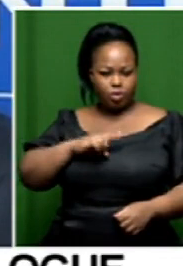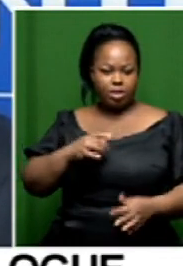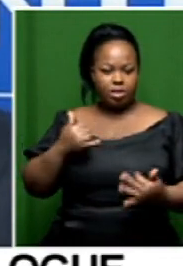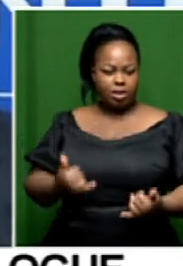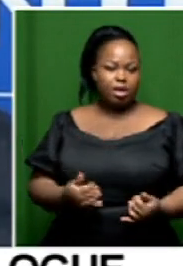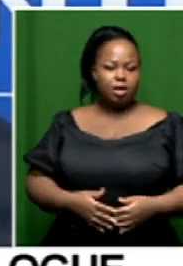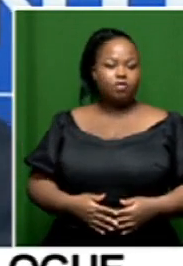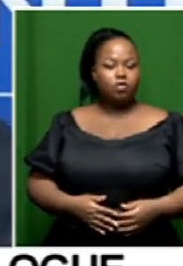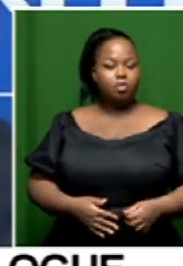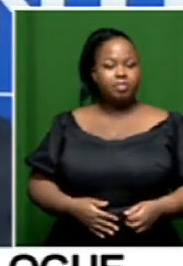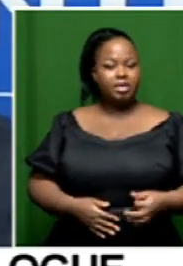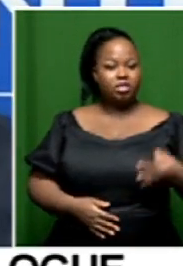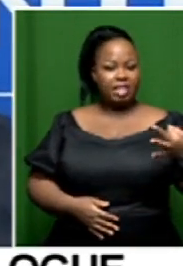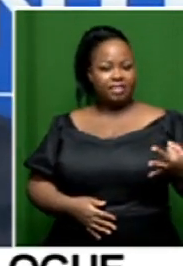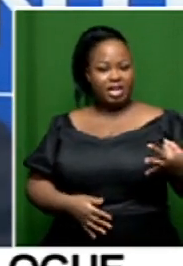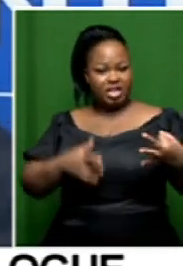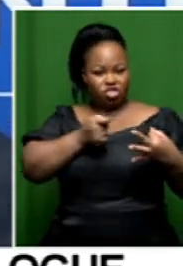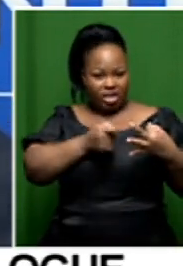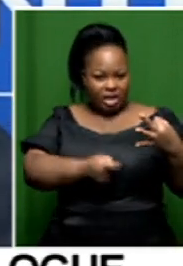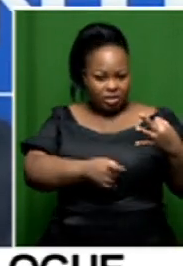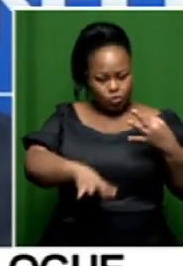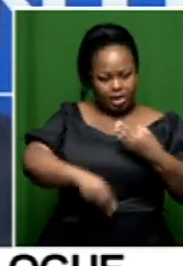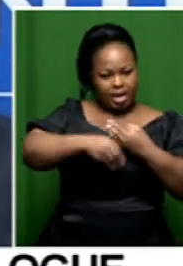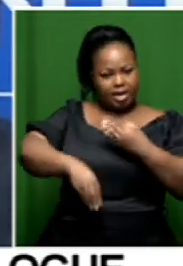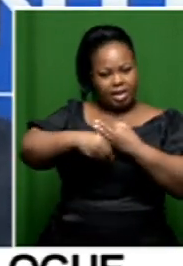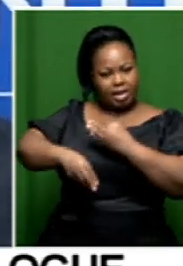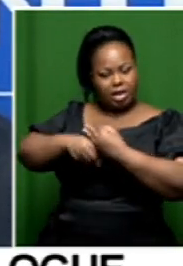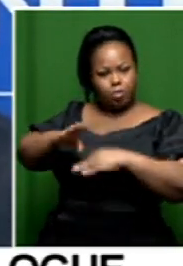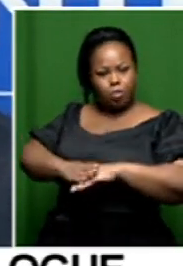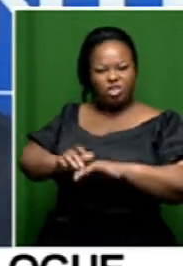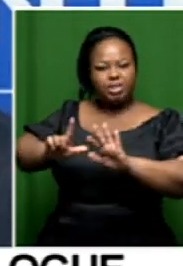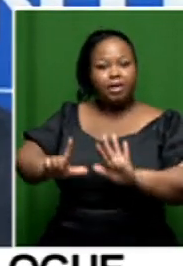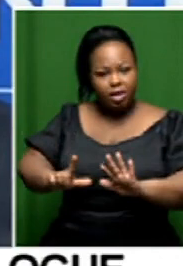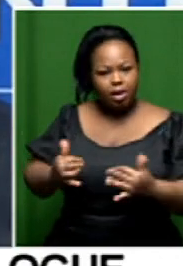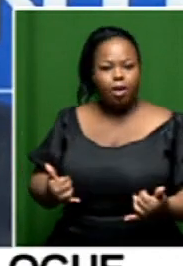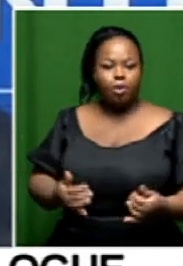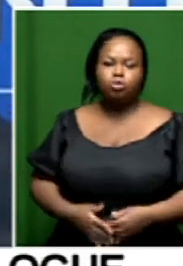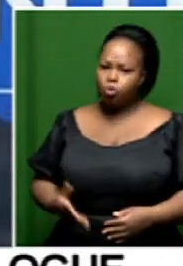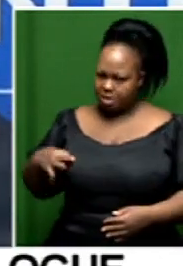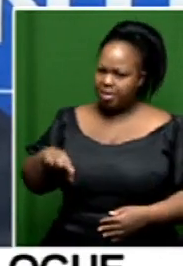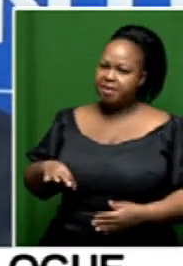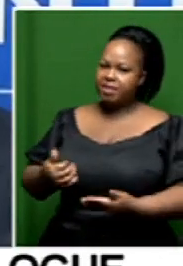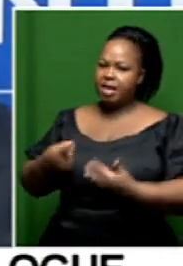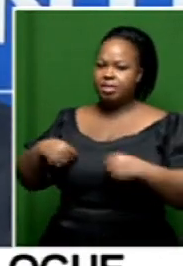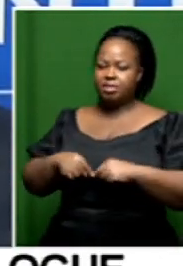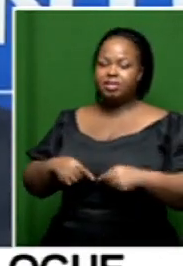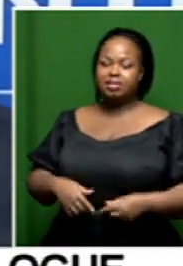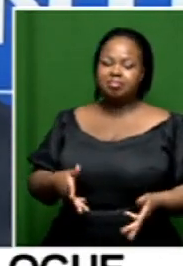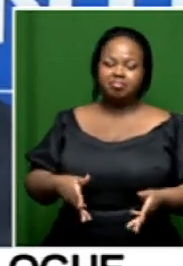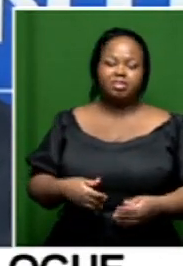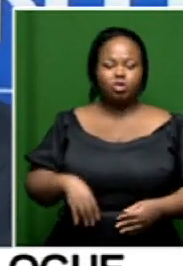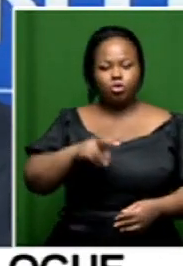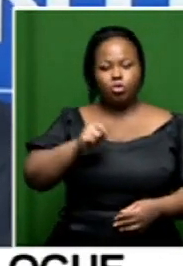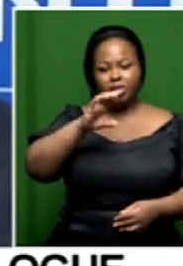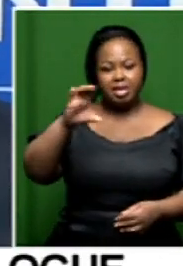going to move from 3 channels to about 7 channels. So it's going to benefit us a lot, especially in the Northern Cape and